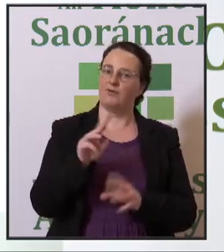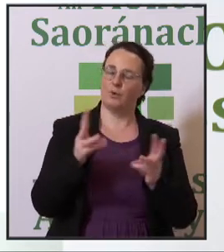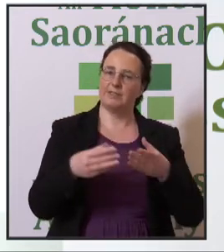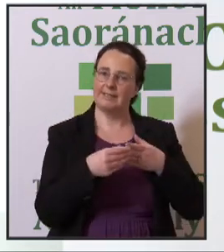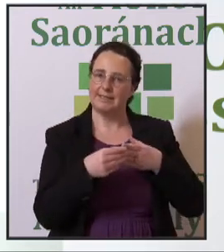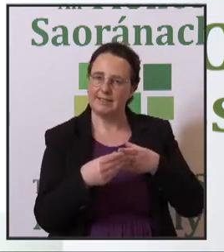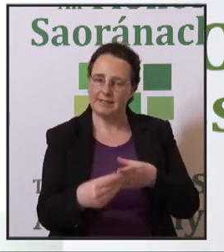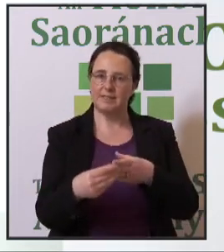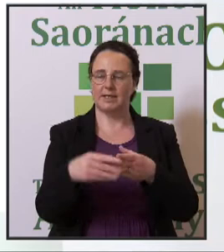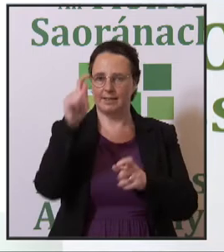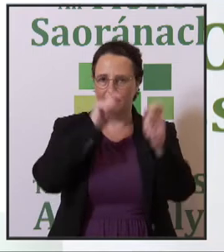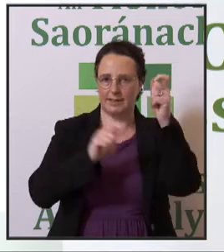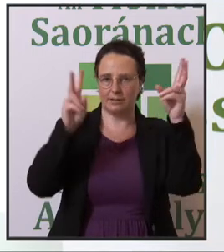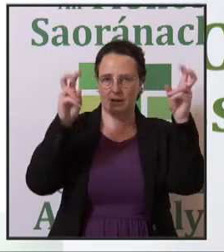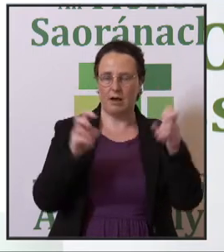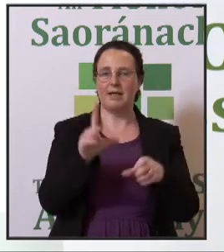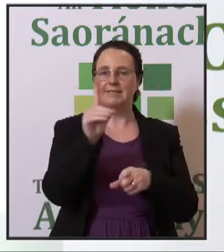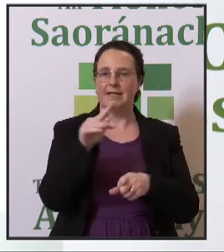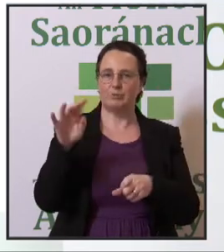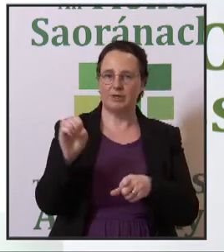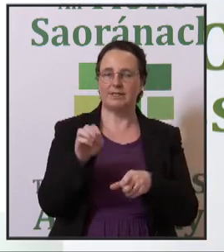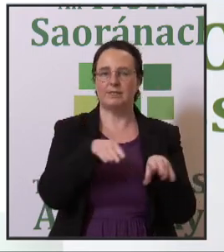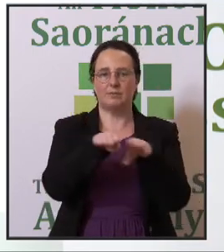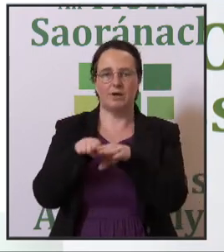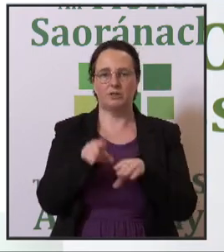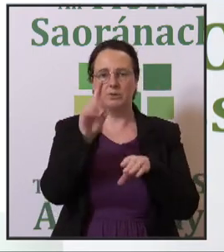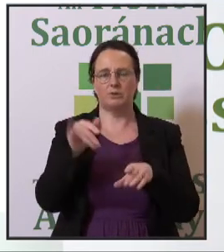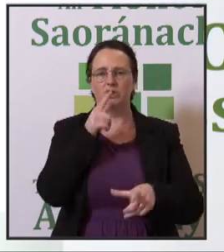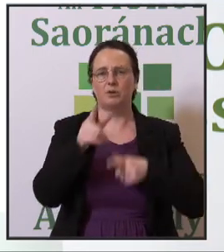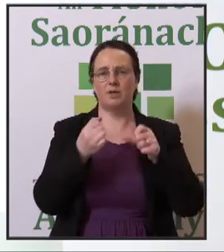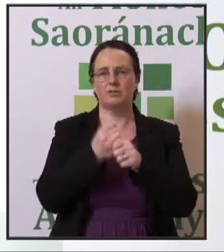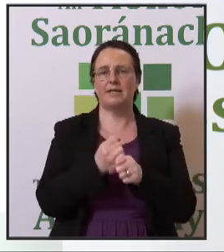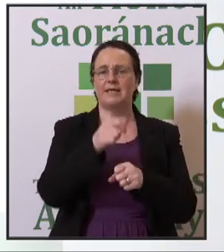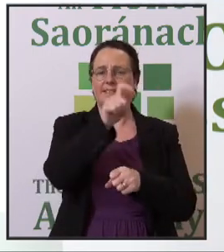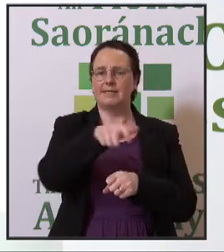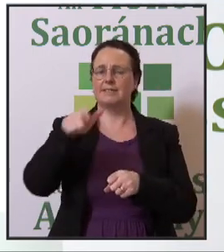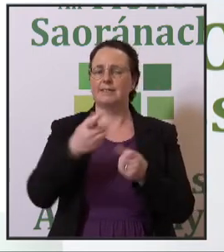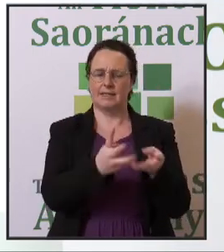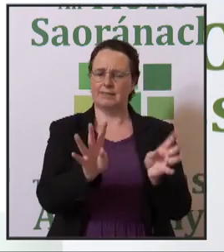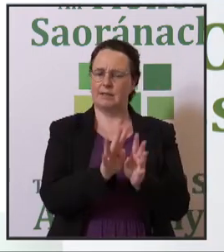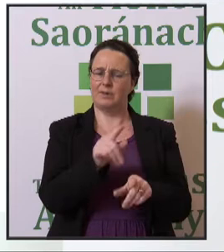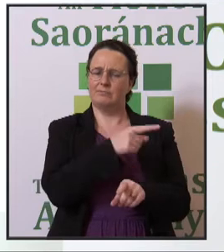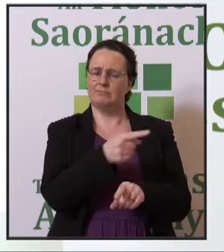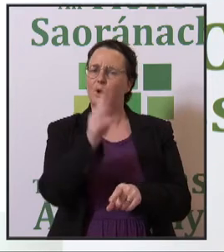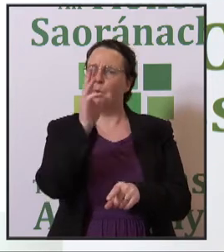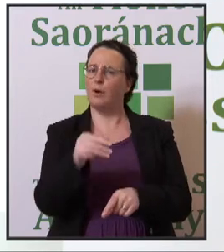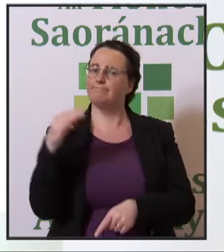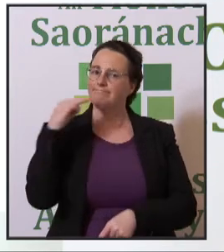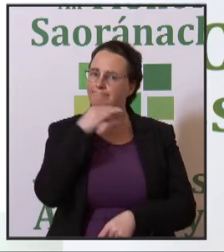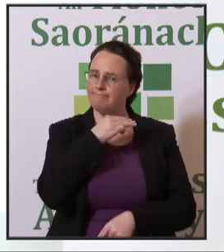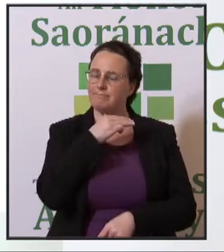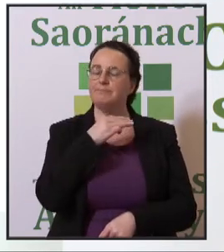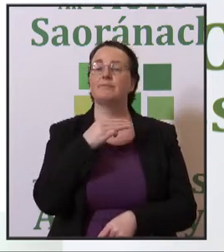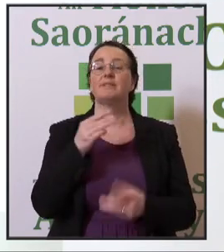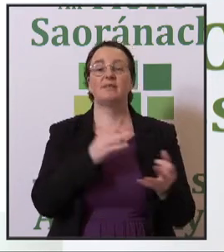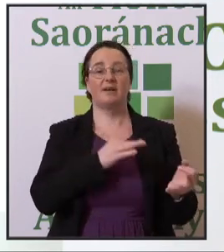deliberative democracy. Clodagh will speak to us about citizens' assemblies and why they are important. And finally,